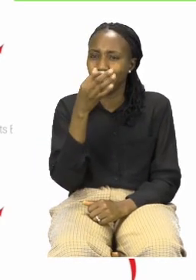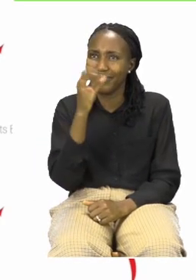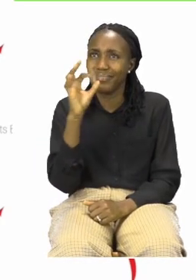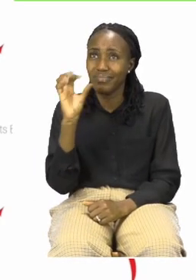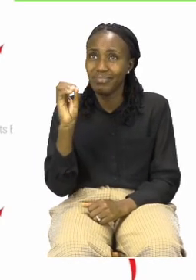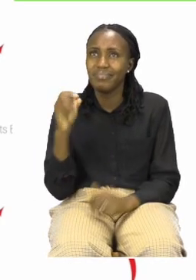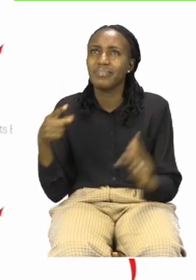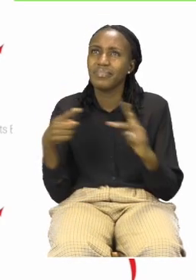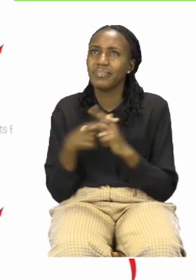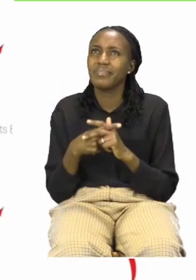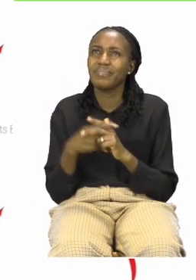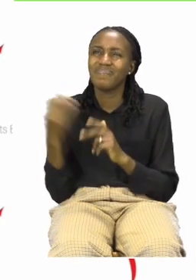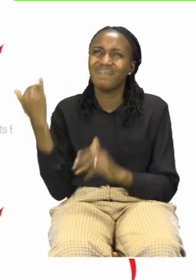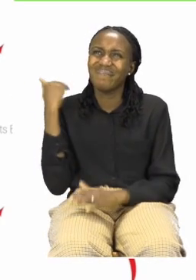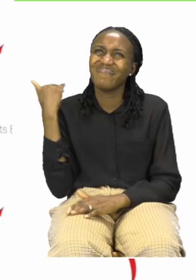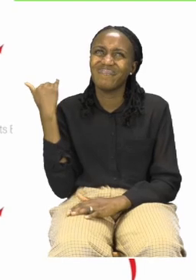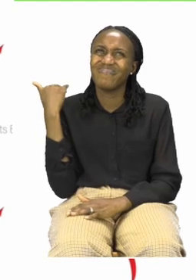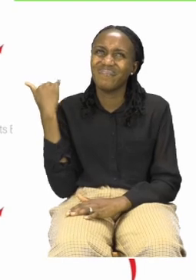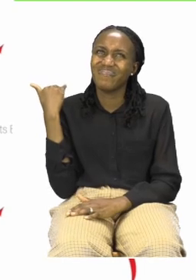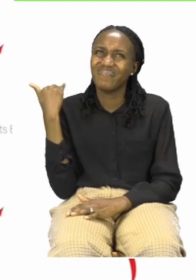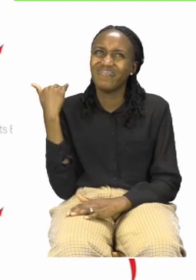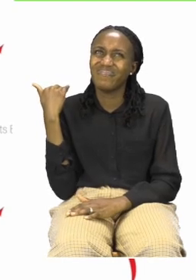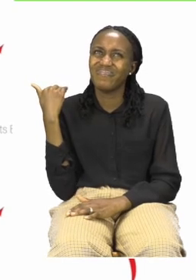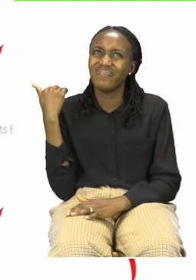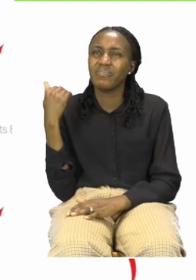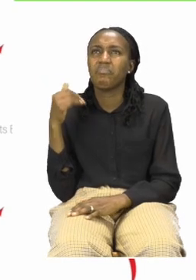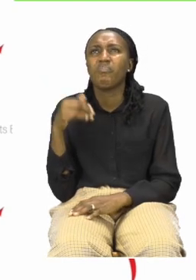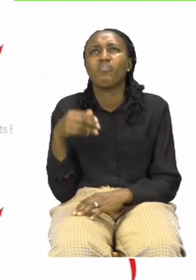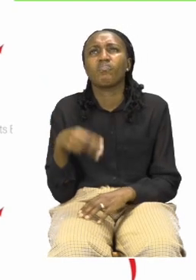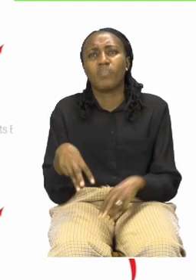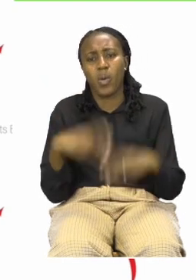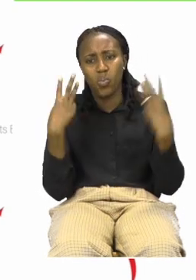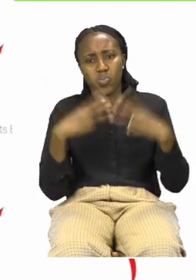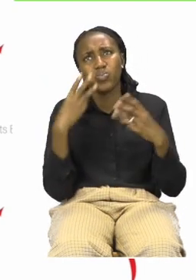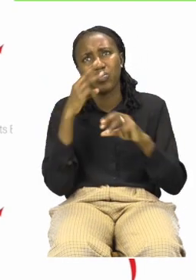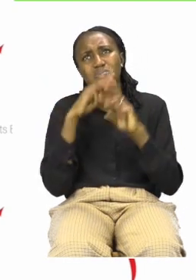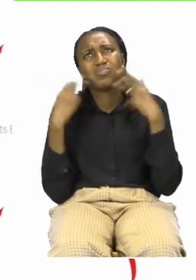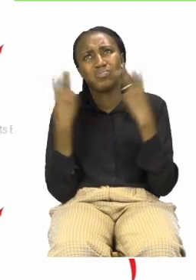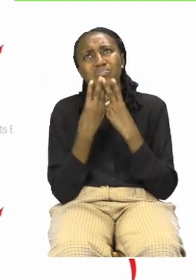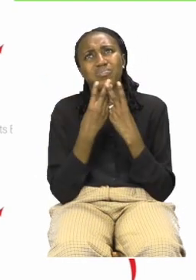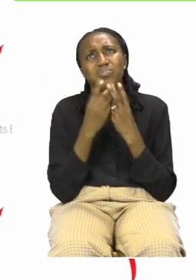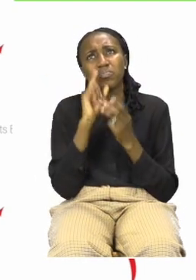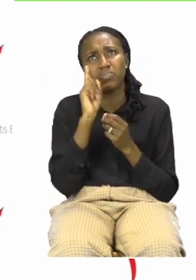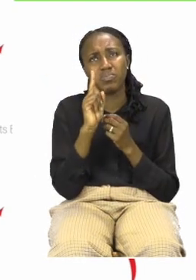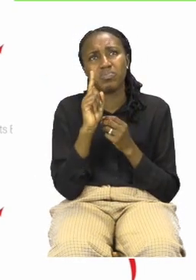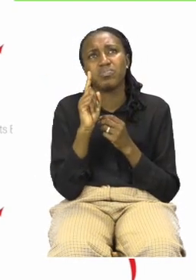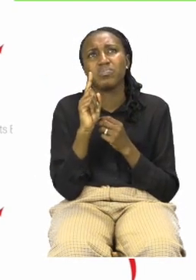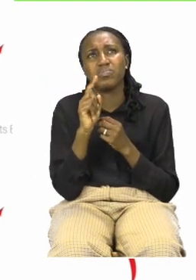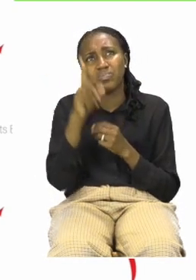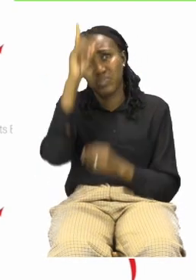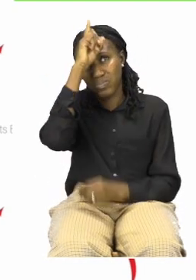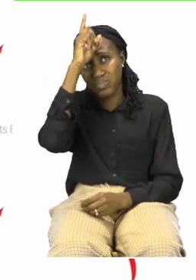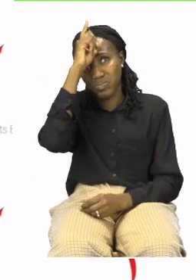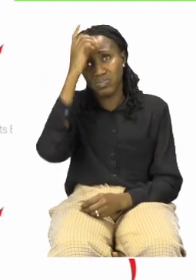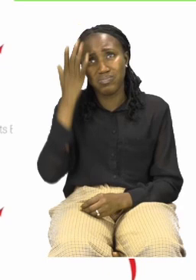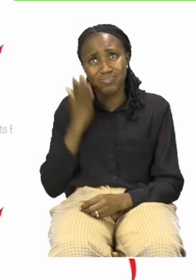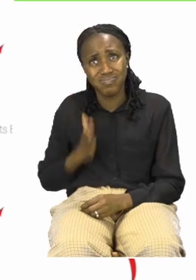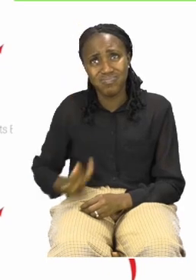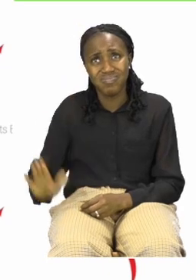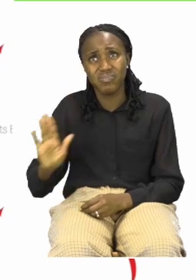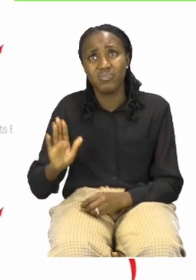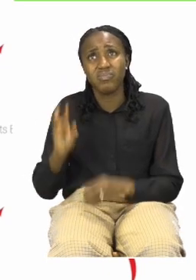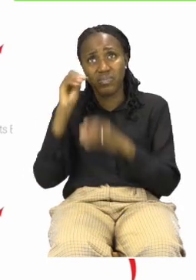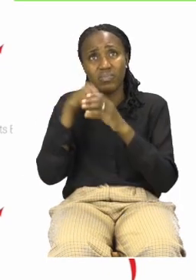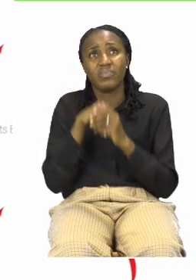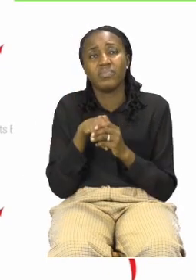And that was when, it was World War I. We had German occupation. The Germans didn't want us to play golf.